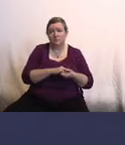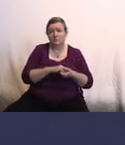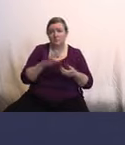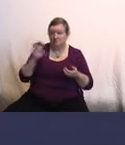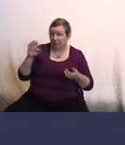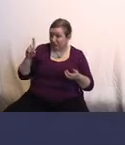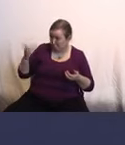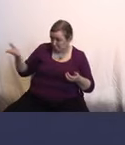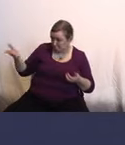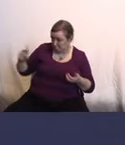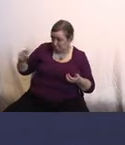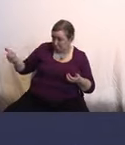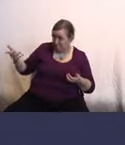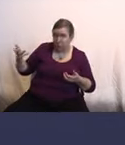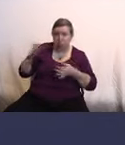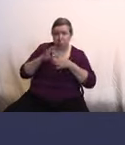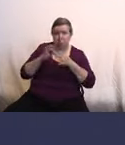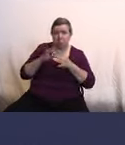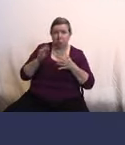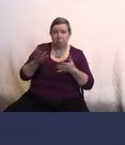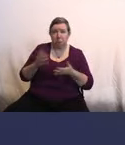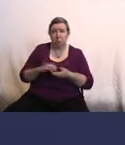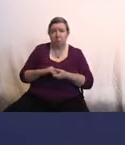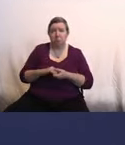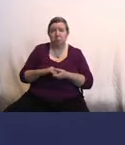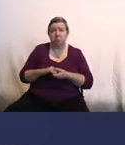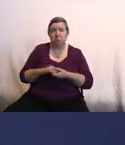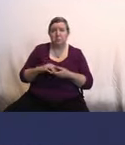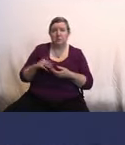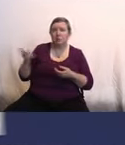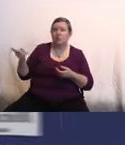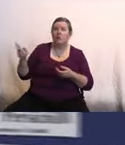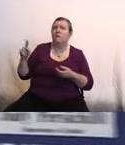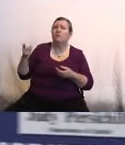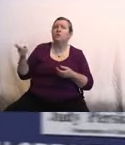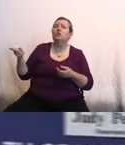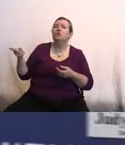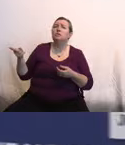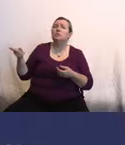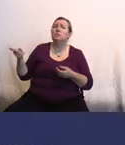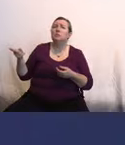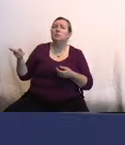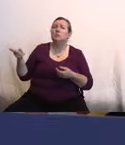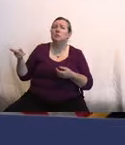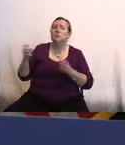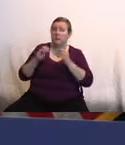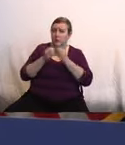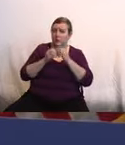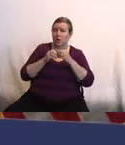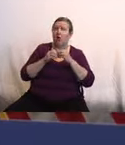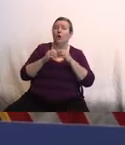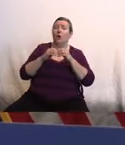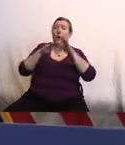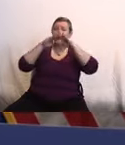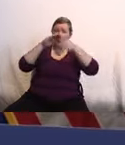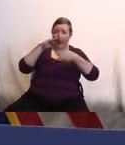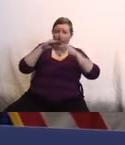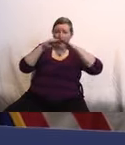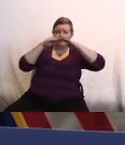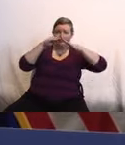first. How does the precipitous decline continue? Any predictions? Any shot of other